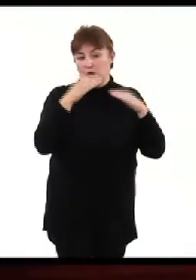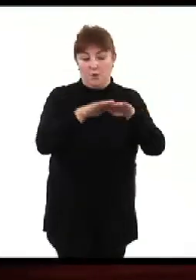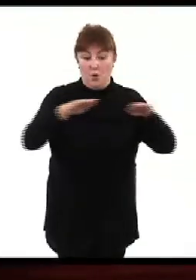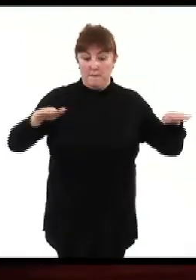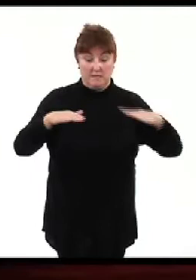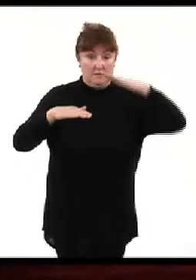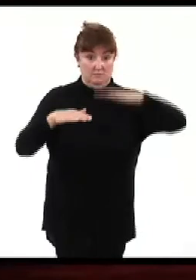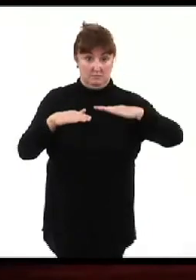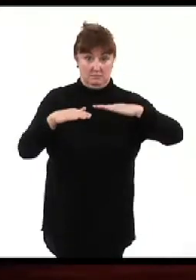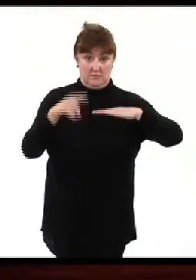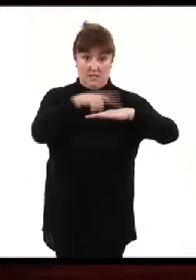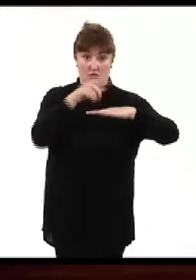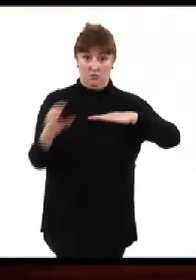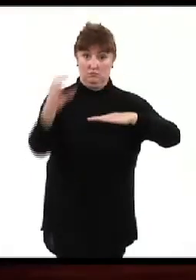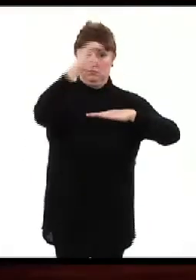want to show it